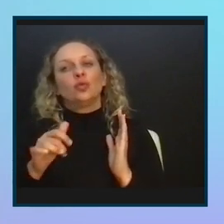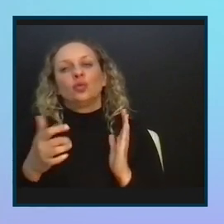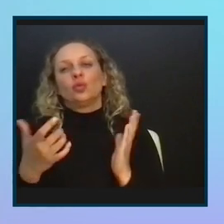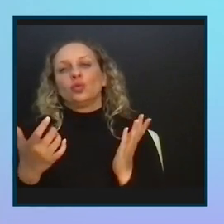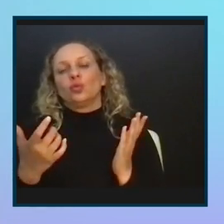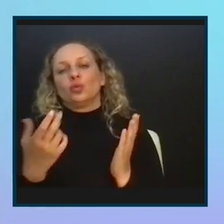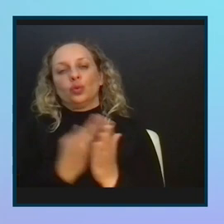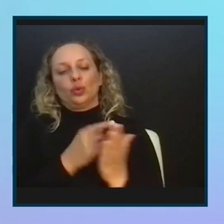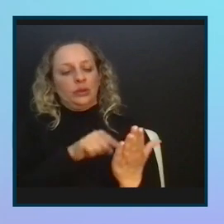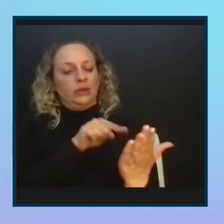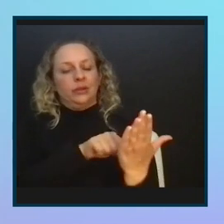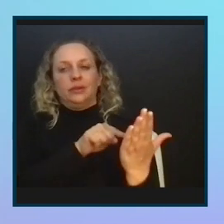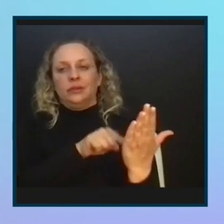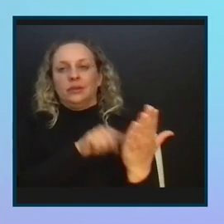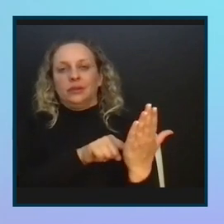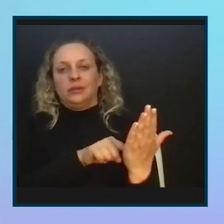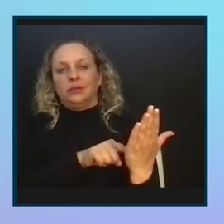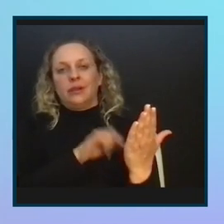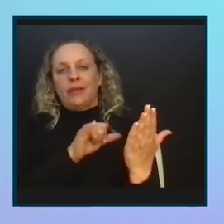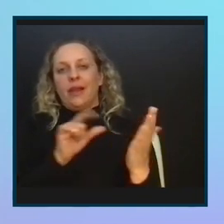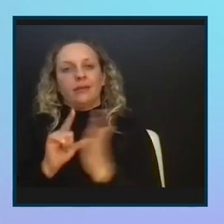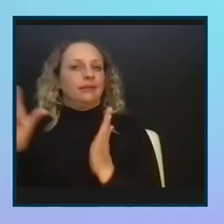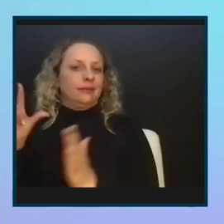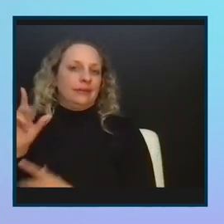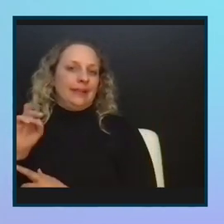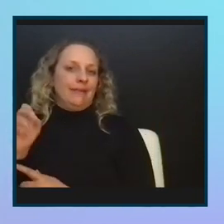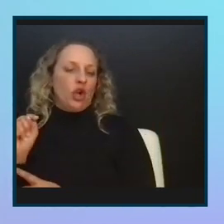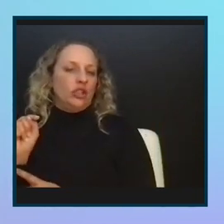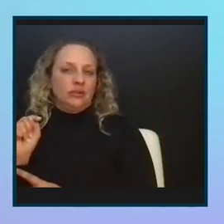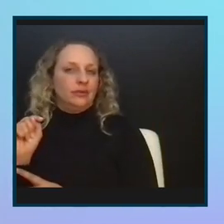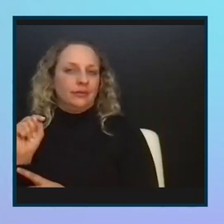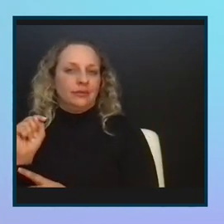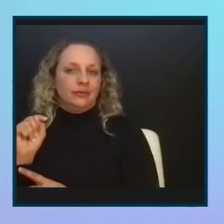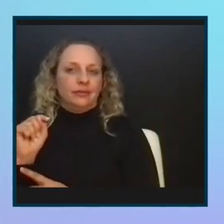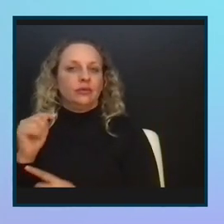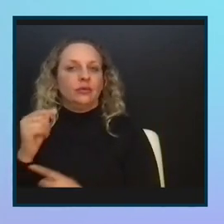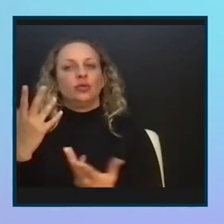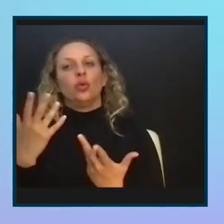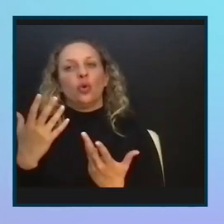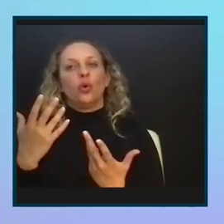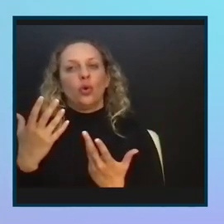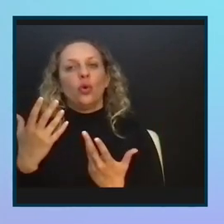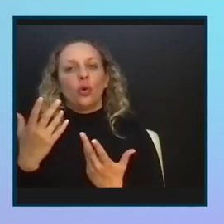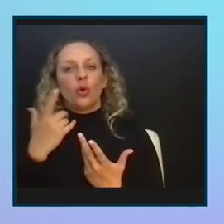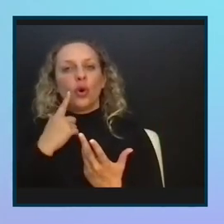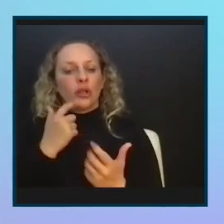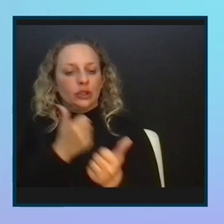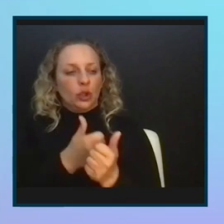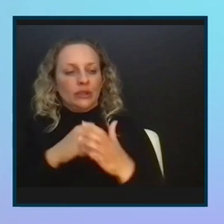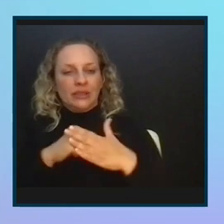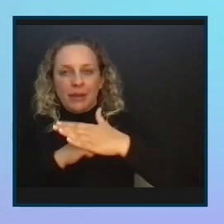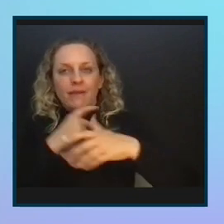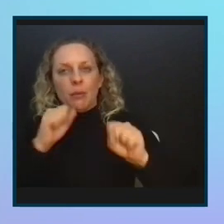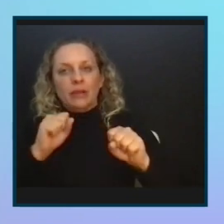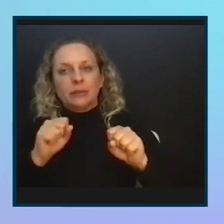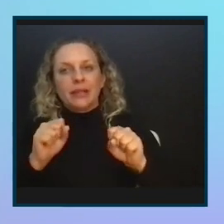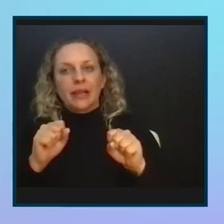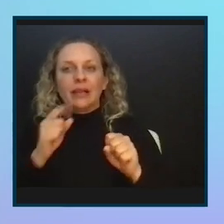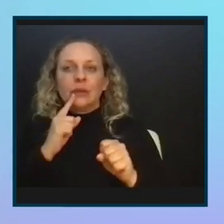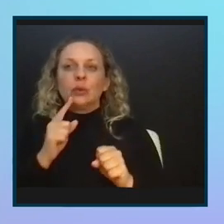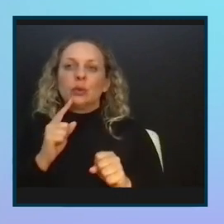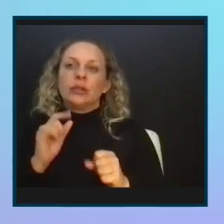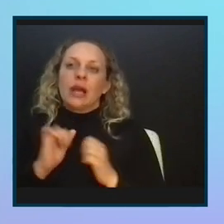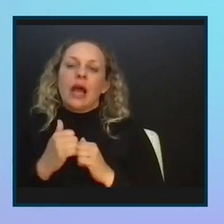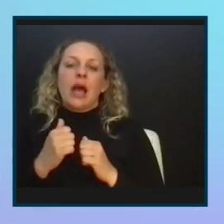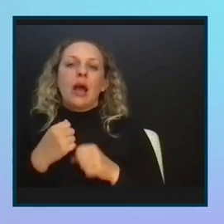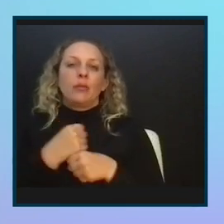we're just using the default HTML button. There isn't much to annotate on that. And so sticking as close to the platform as we possibly can is help reducing